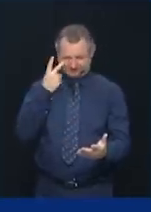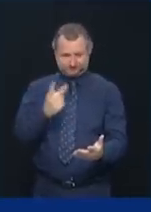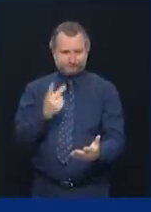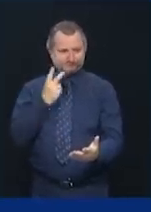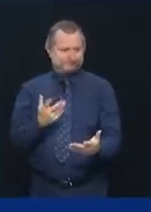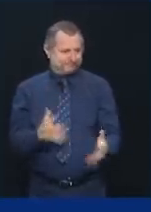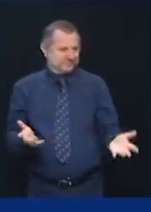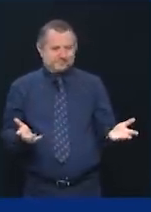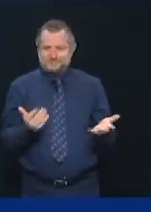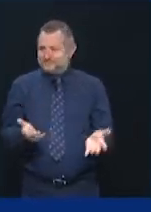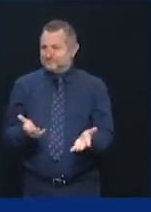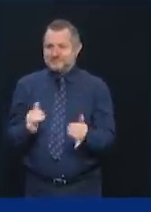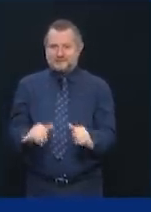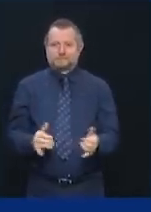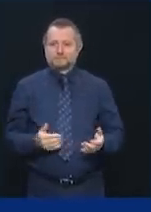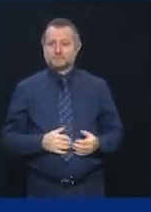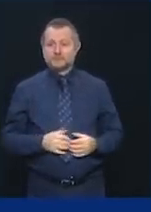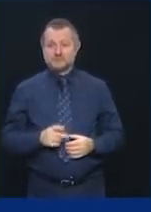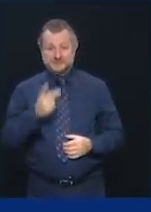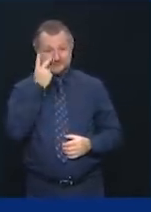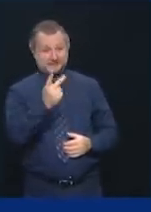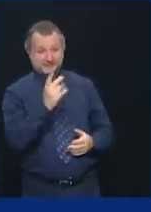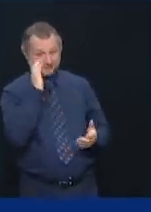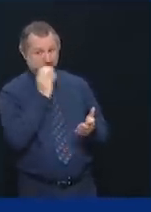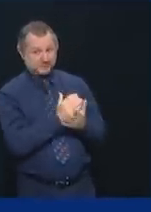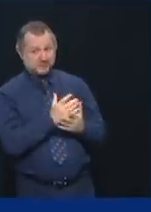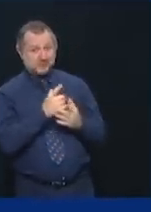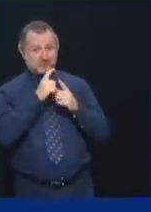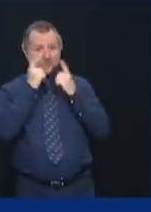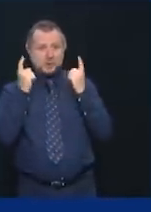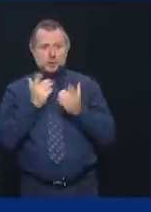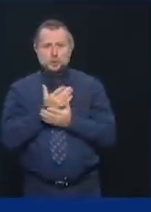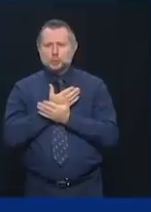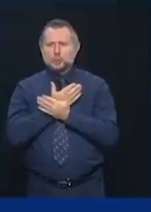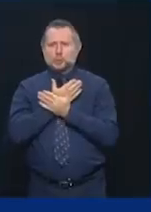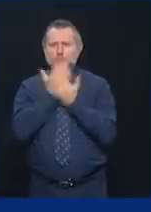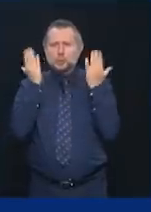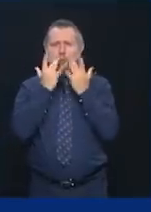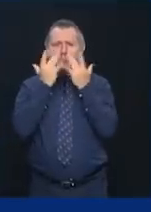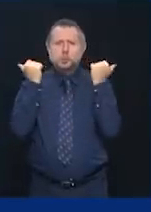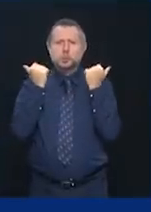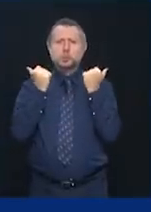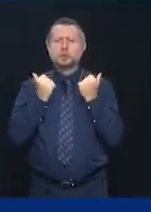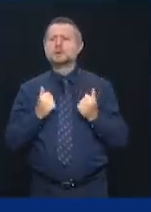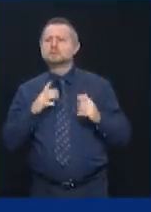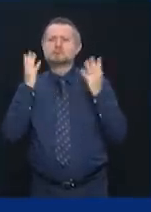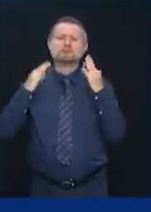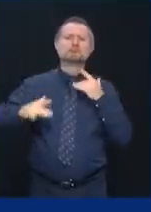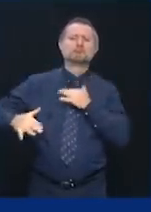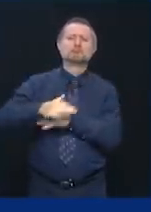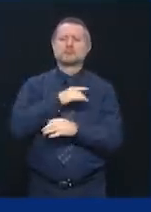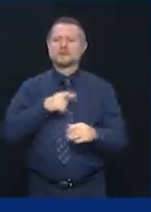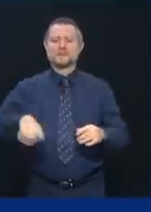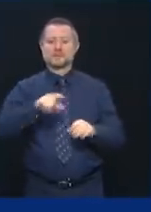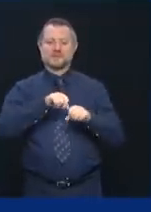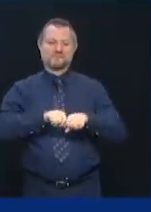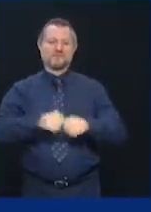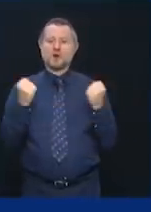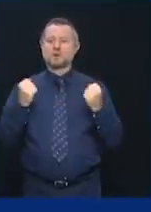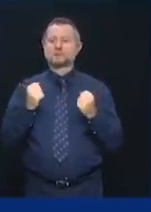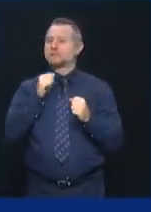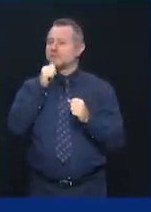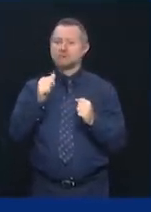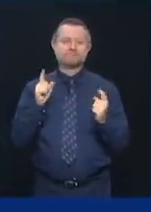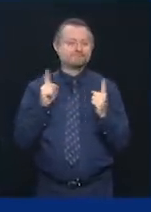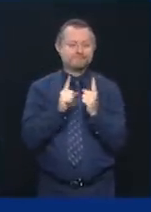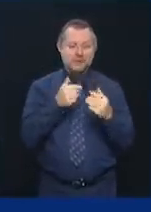You don't see masks, and you see clear violation of social distancing.